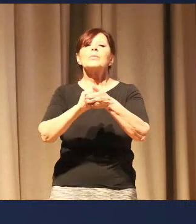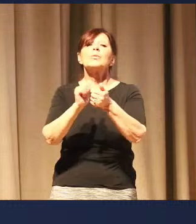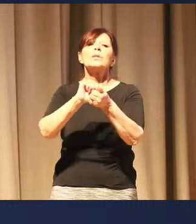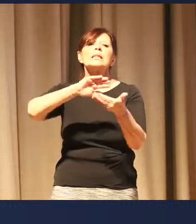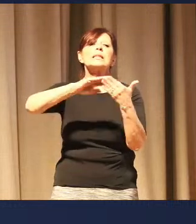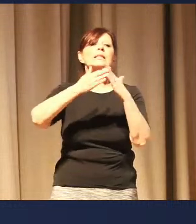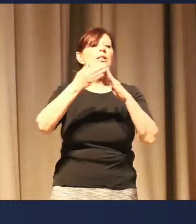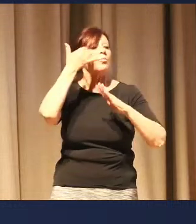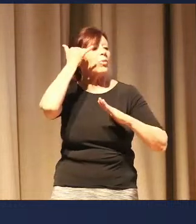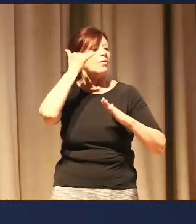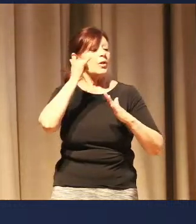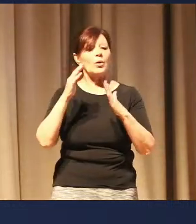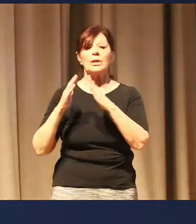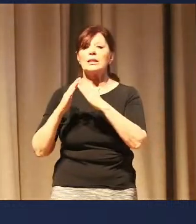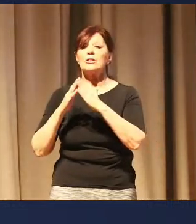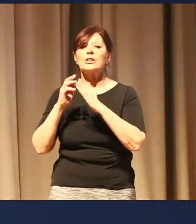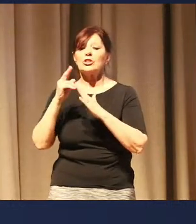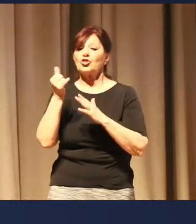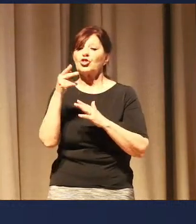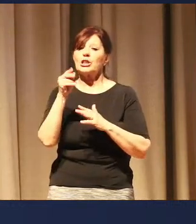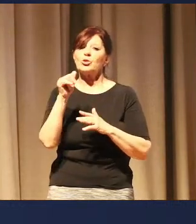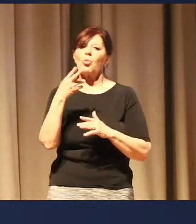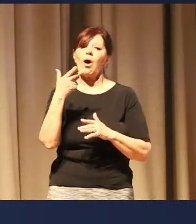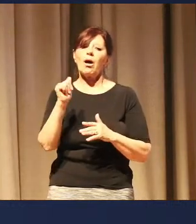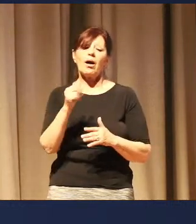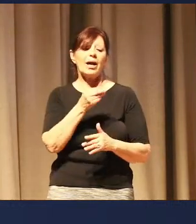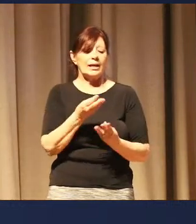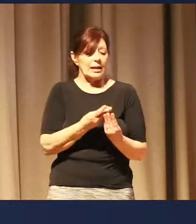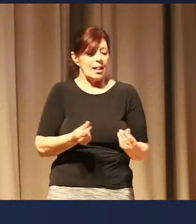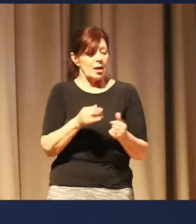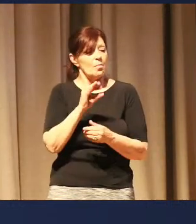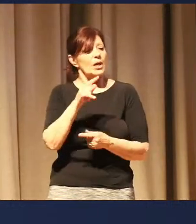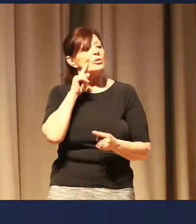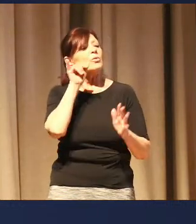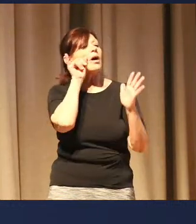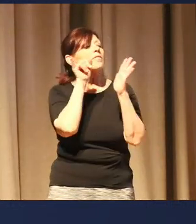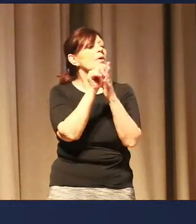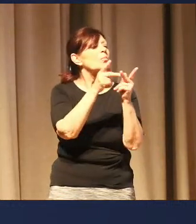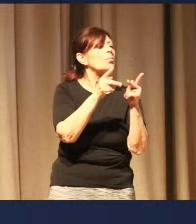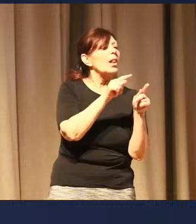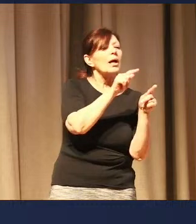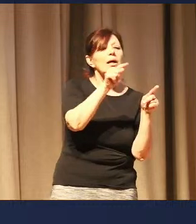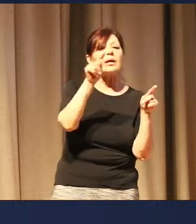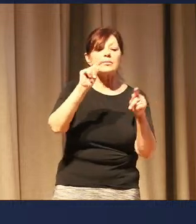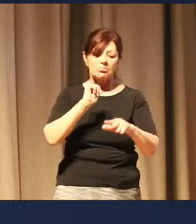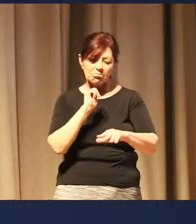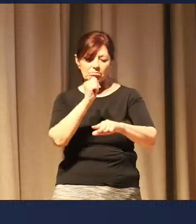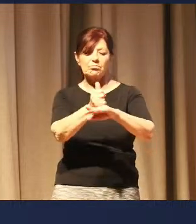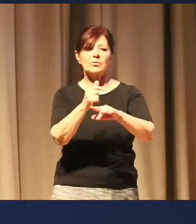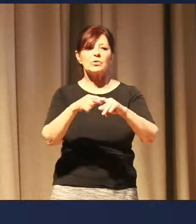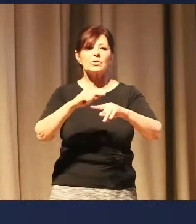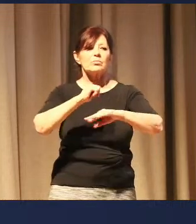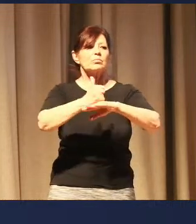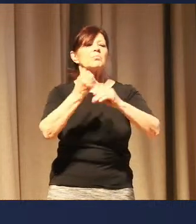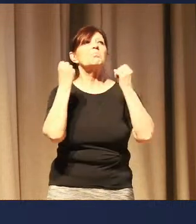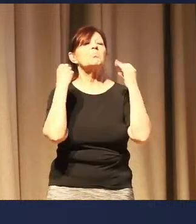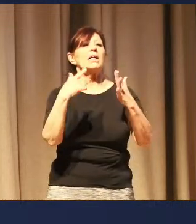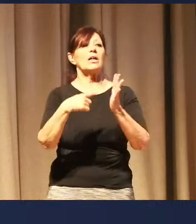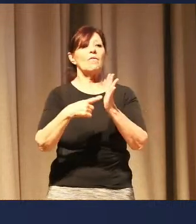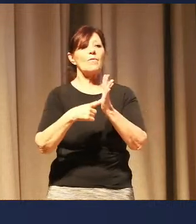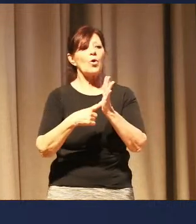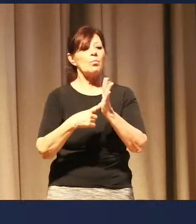of Buffalo, the Town of Cheektowaga, and the Land Bank to identify sites and lay the foundation needed to construct many